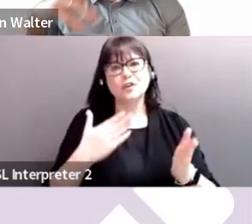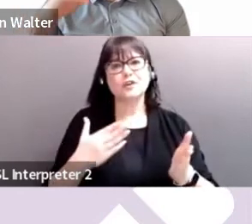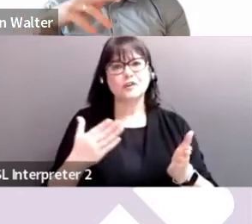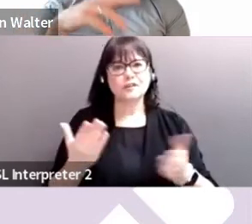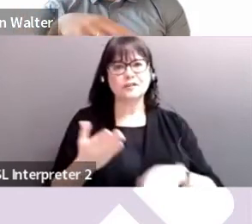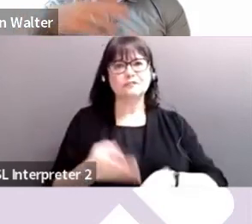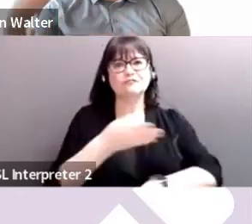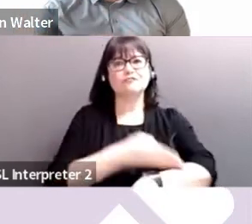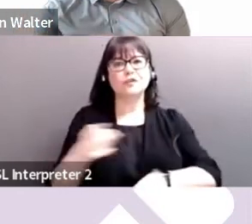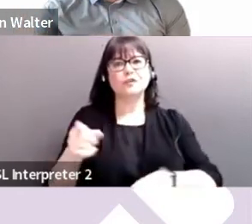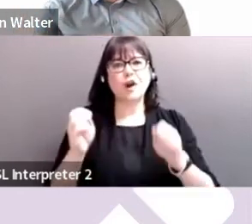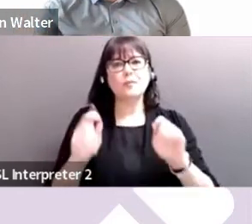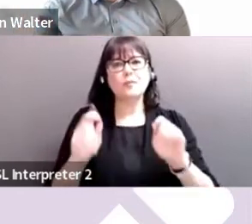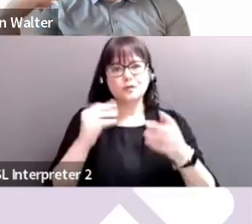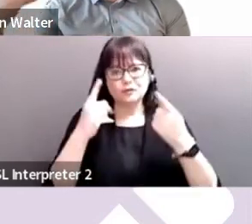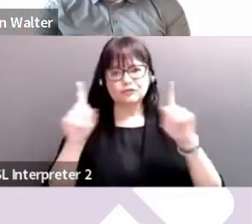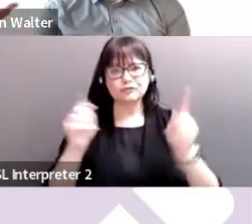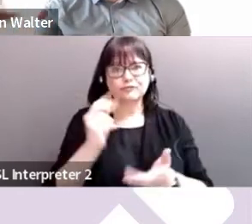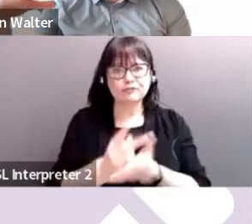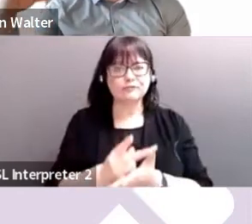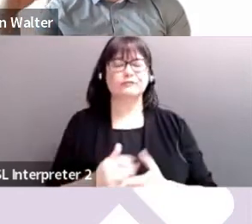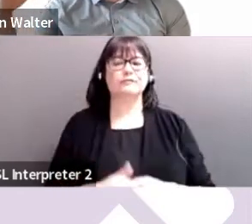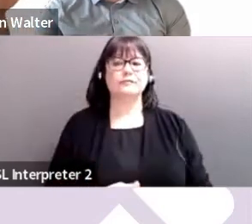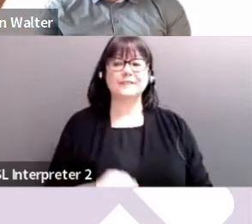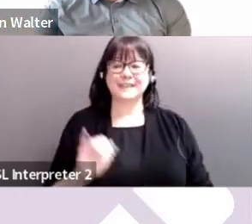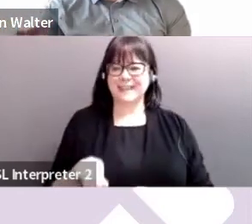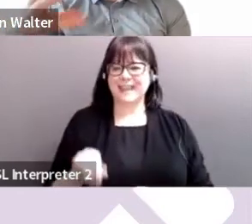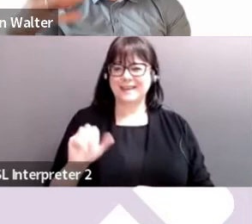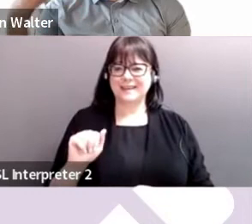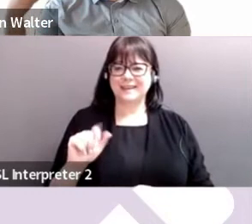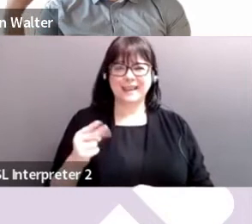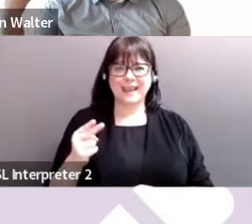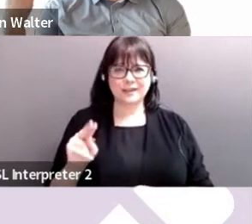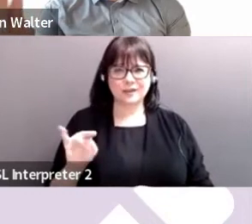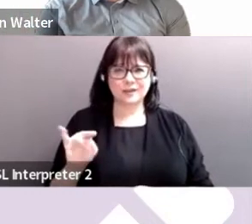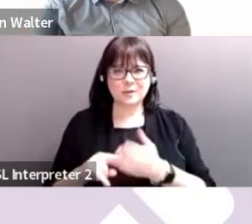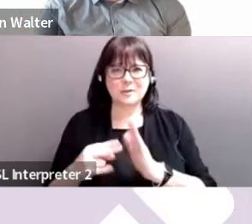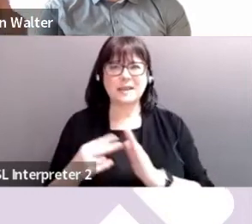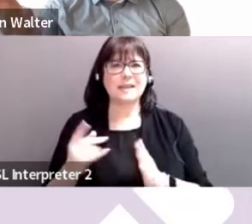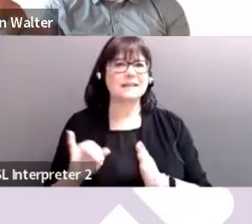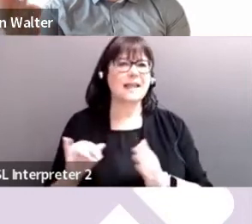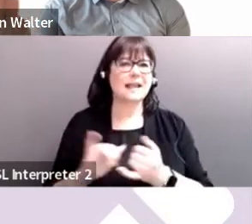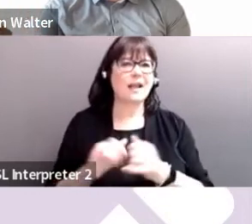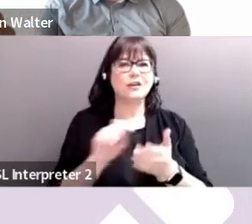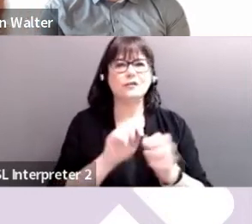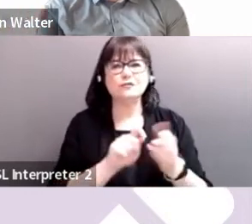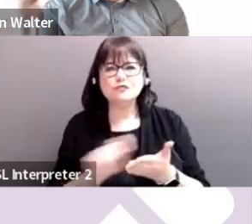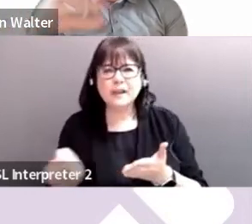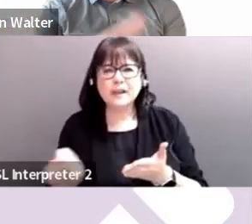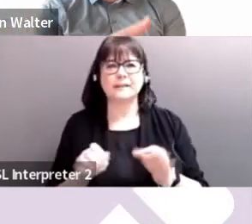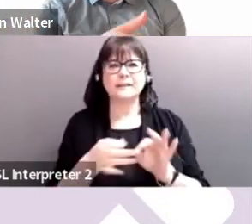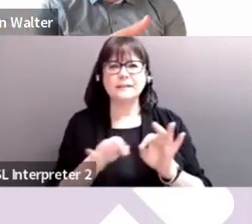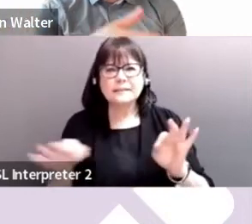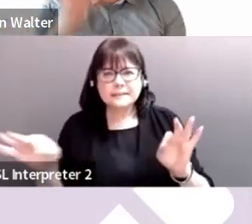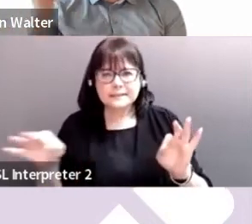what Catherine was talking about when she said, nuances of just the language that's being used. So it's possible that you could secure